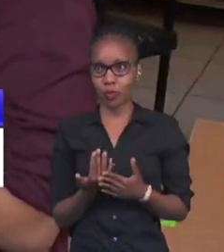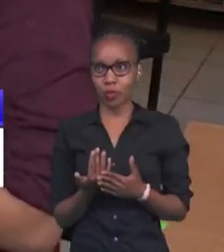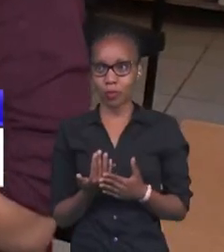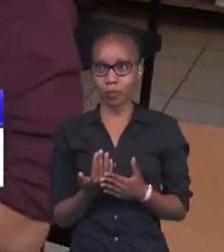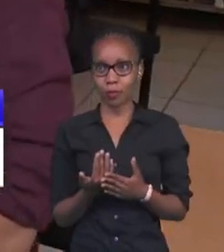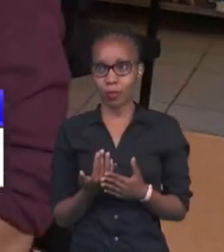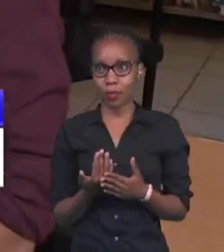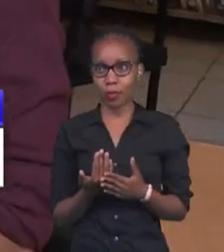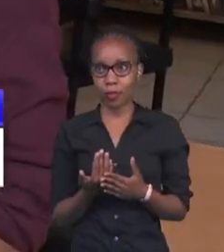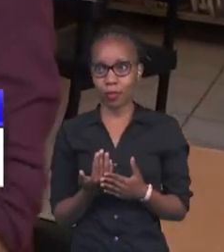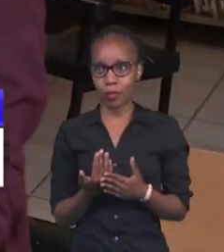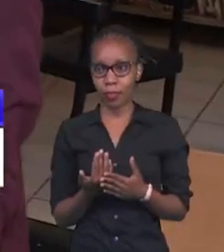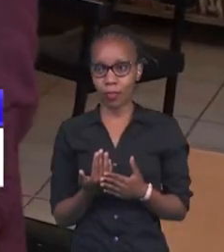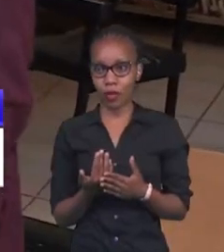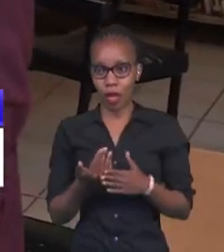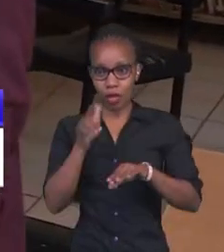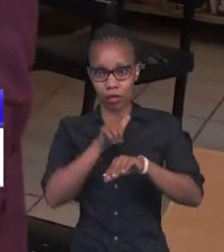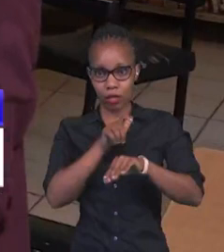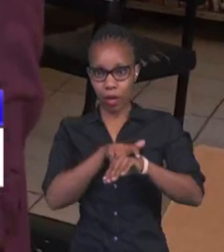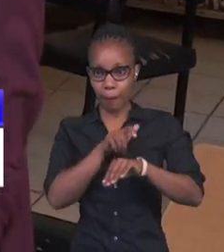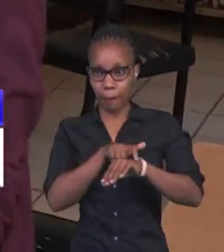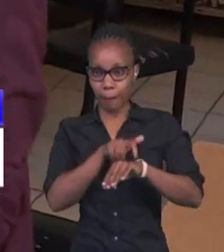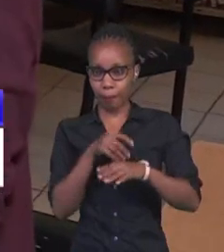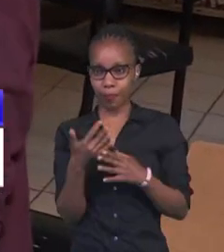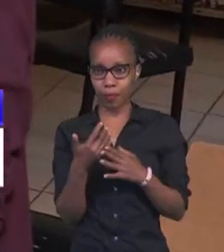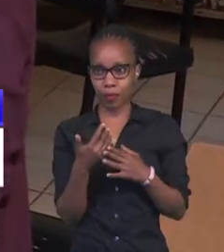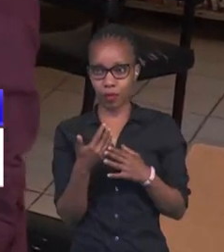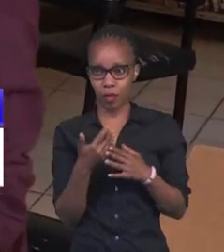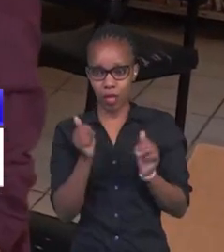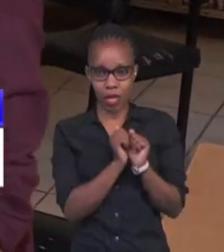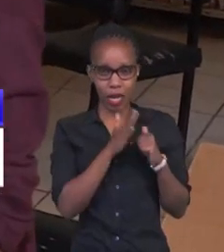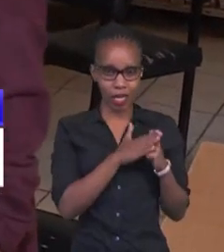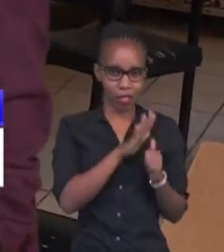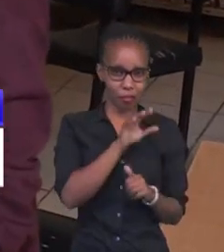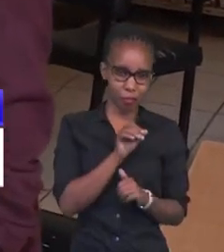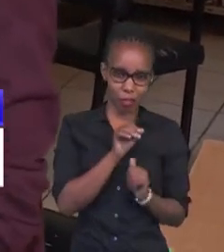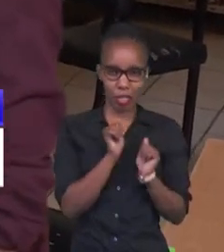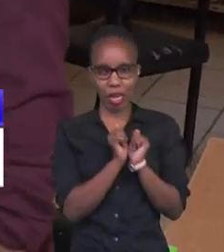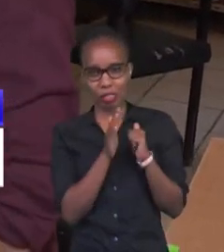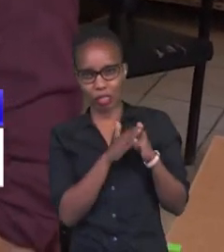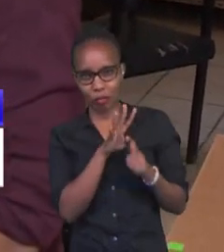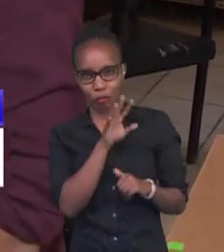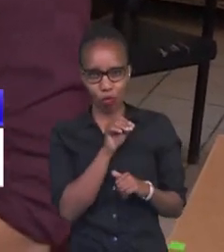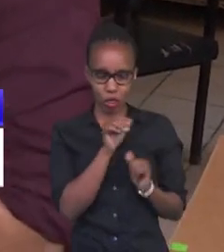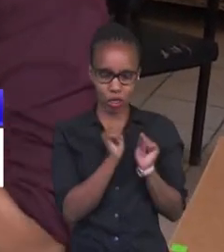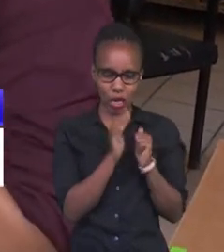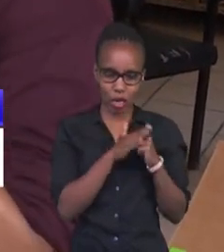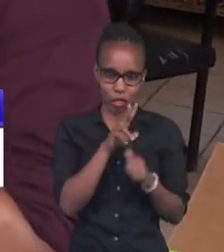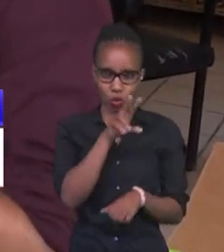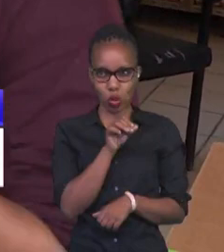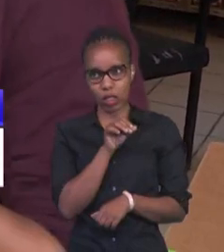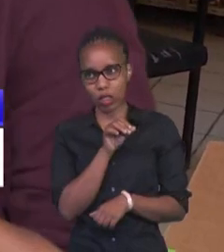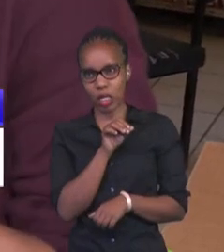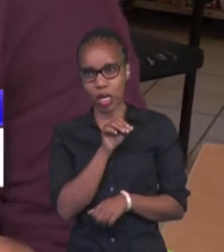to that time in the, 40s, 50s, 20s, many of the colonialists loved